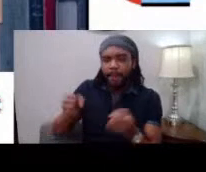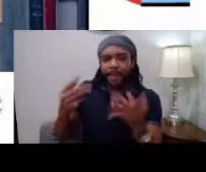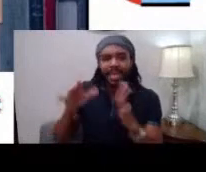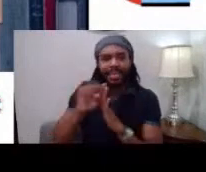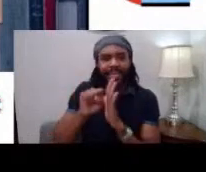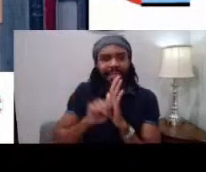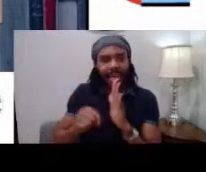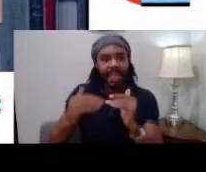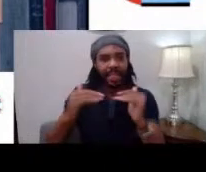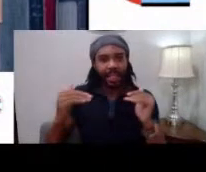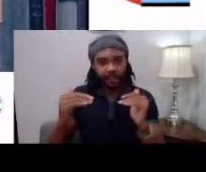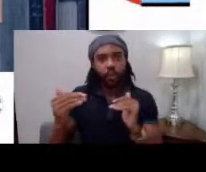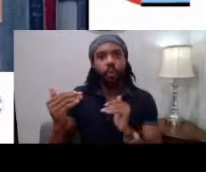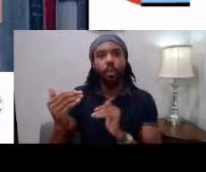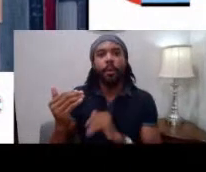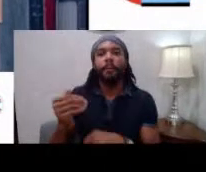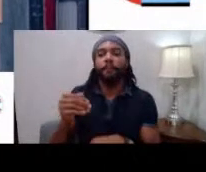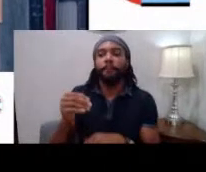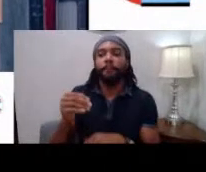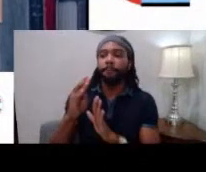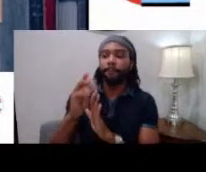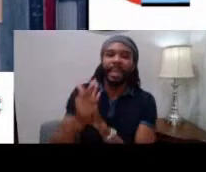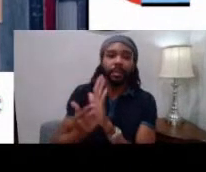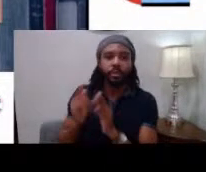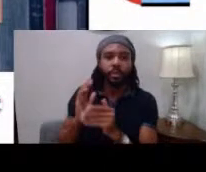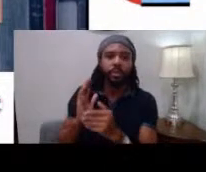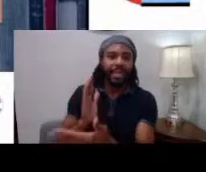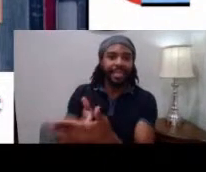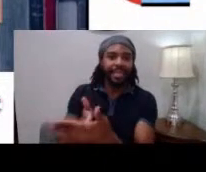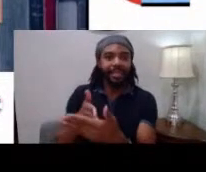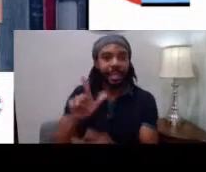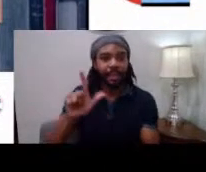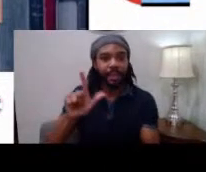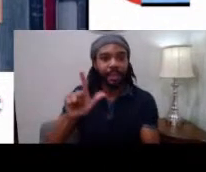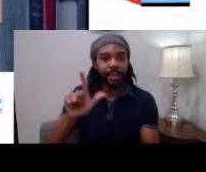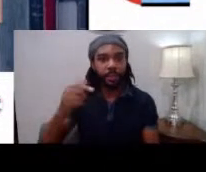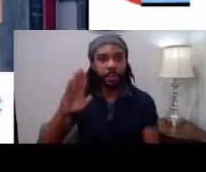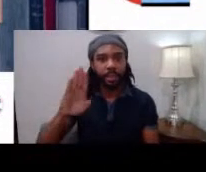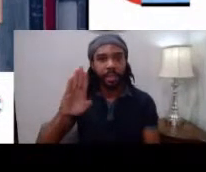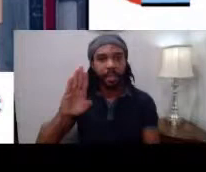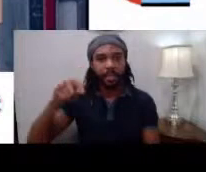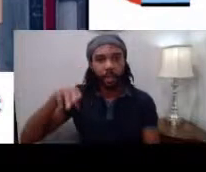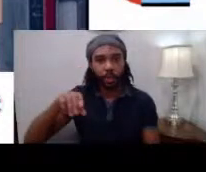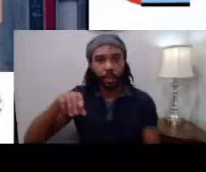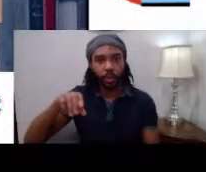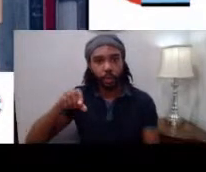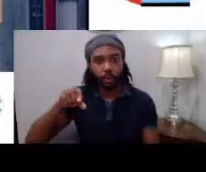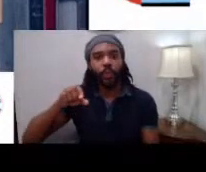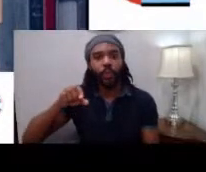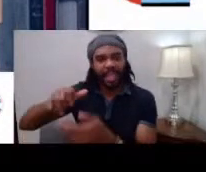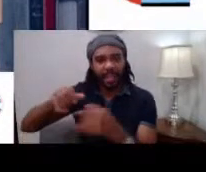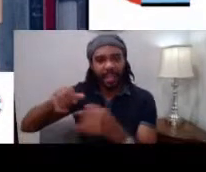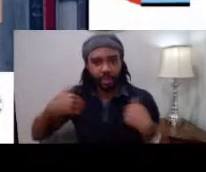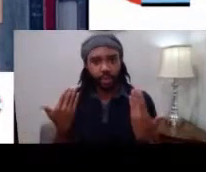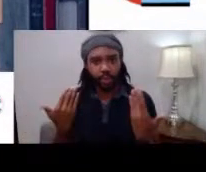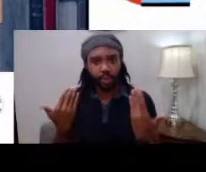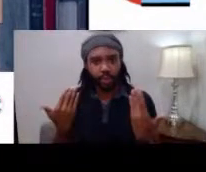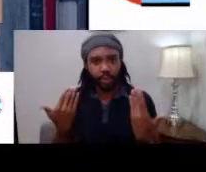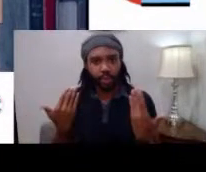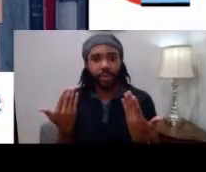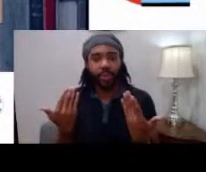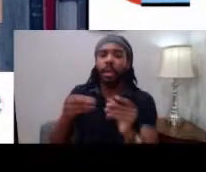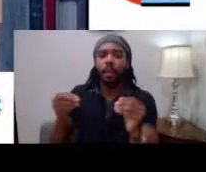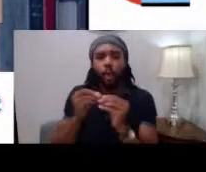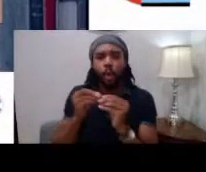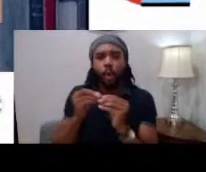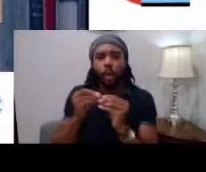protections for LGBTQ youth and otherwise promoting a culture of hostility for the most vulnerable, but for all